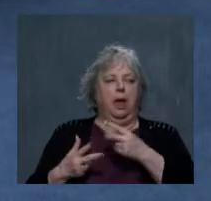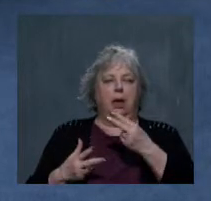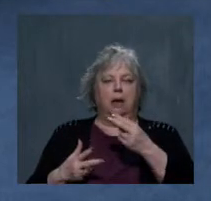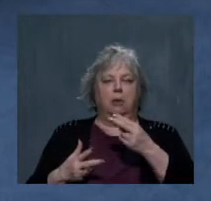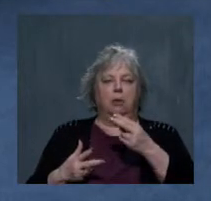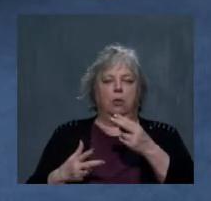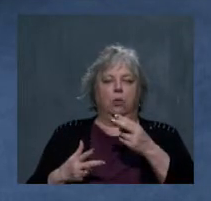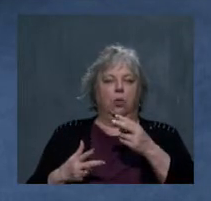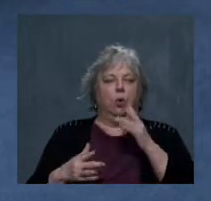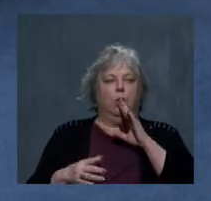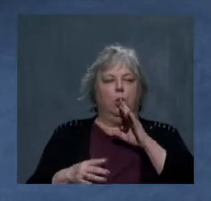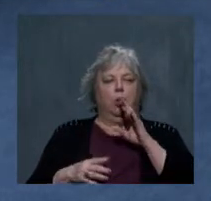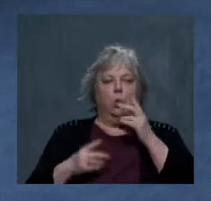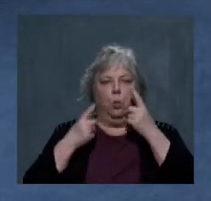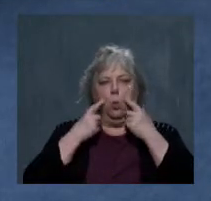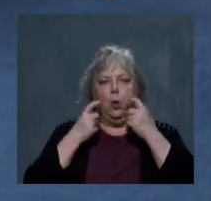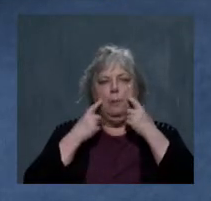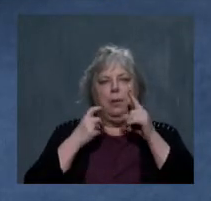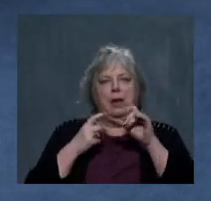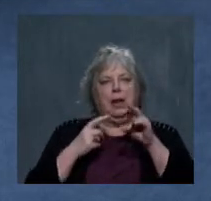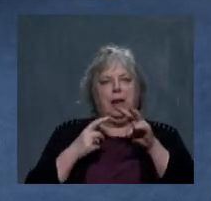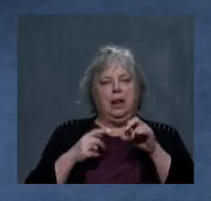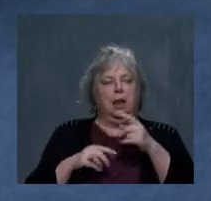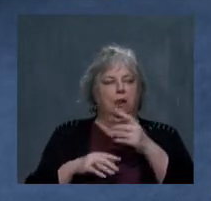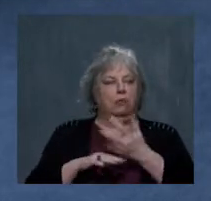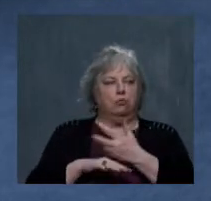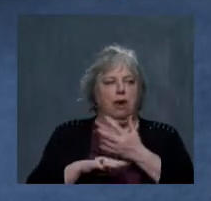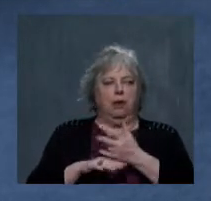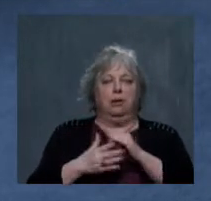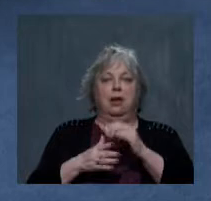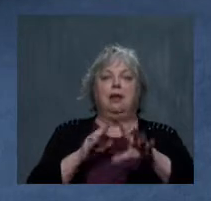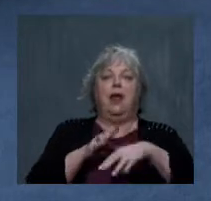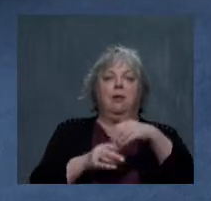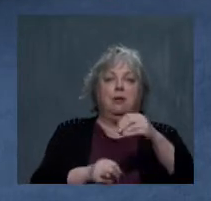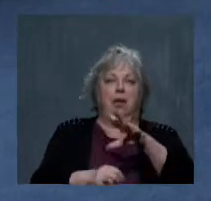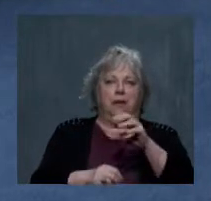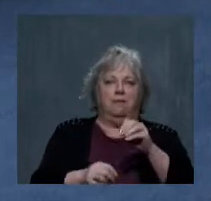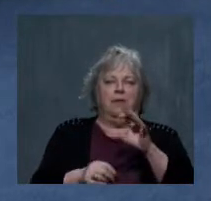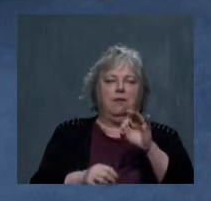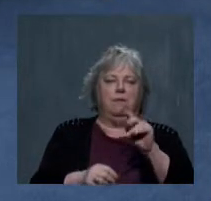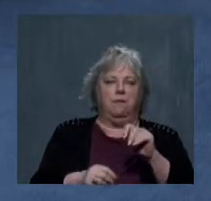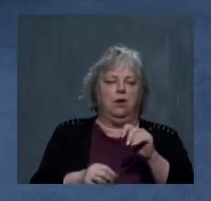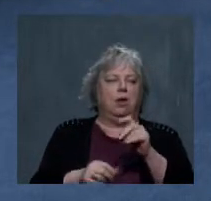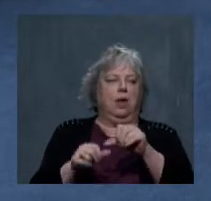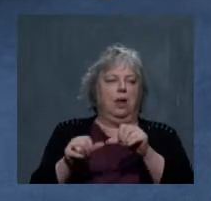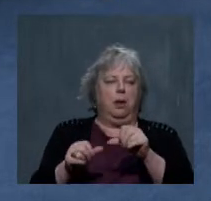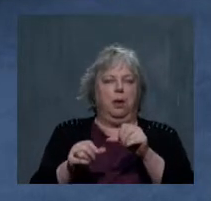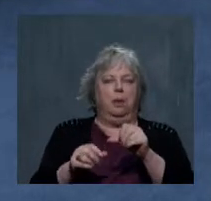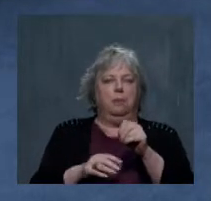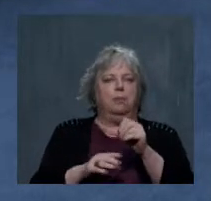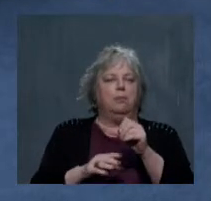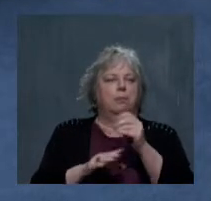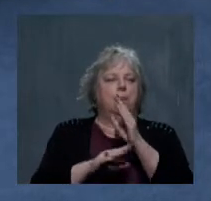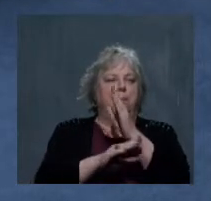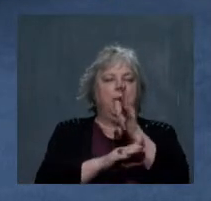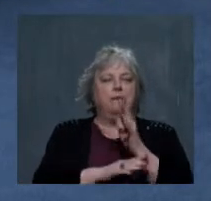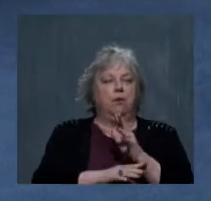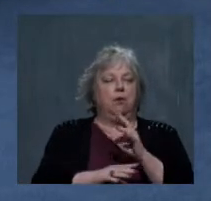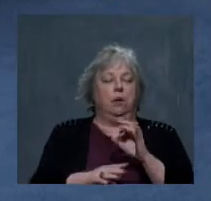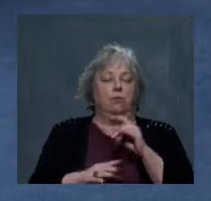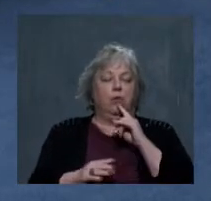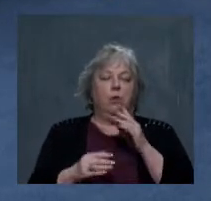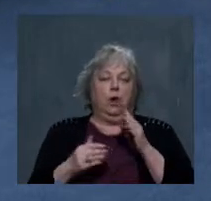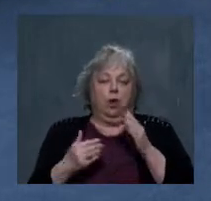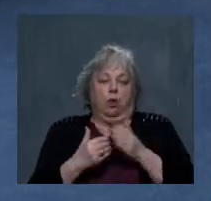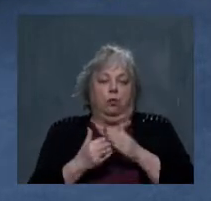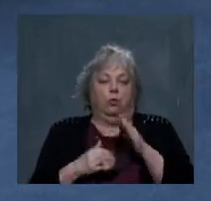grass. And that's on the slope area outside of the 50 foot area that we're preserving. In the areas where we're doing advanced grading closer than 50 feet,